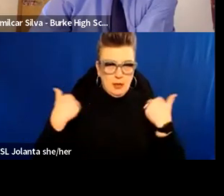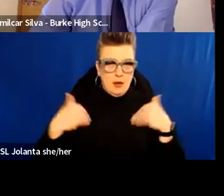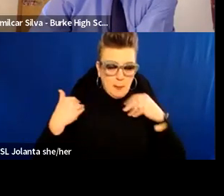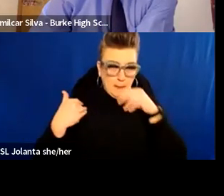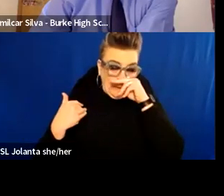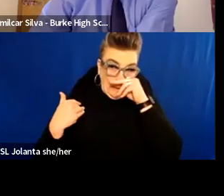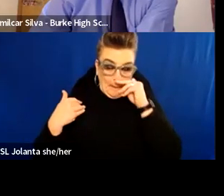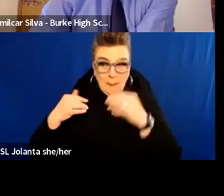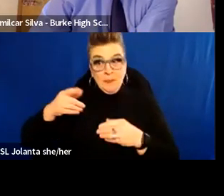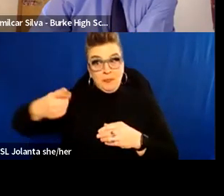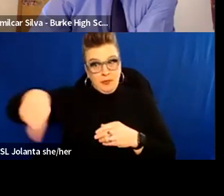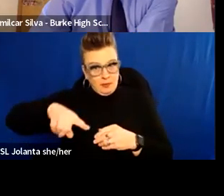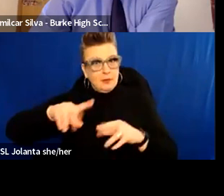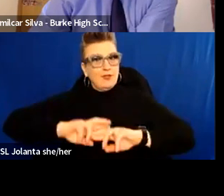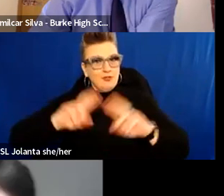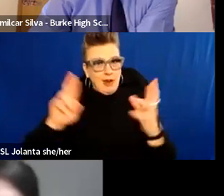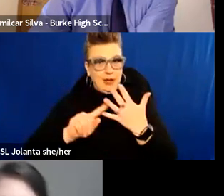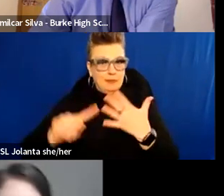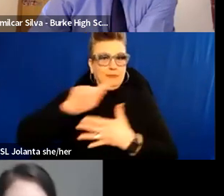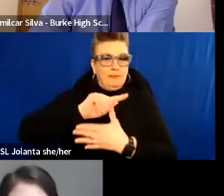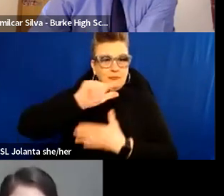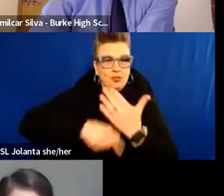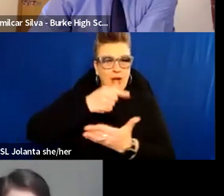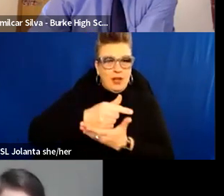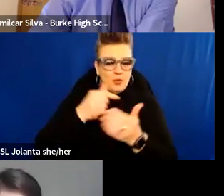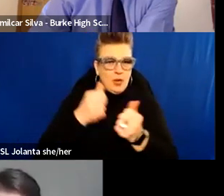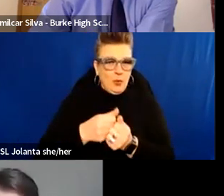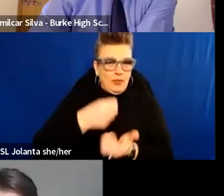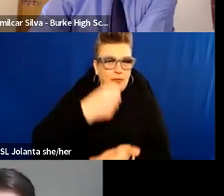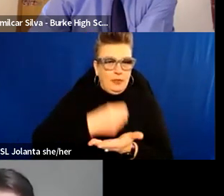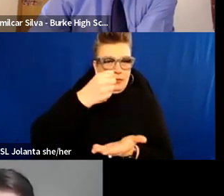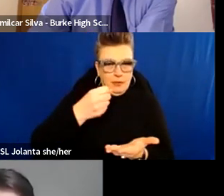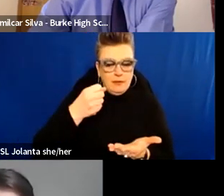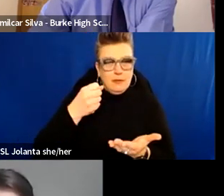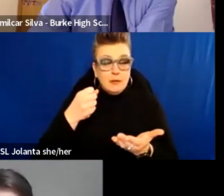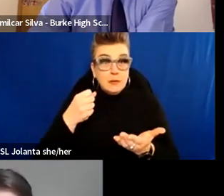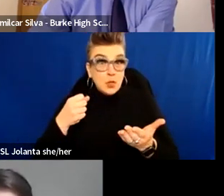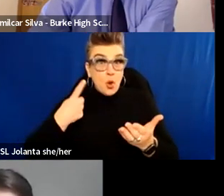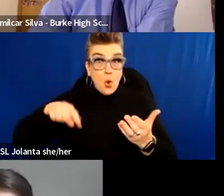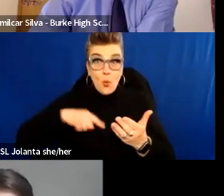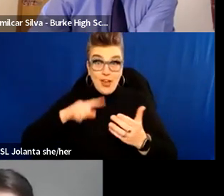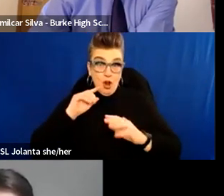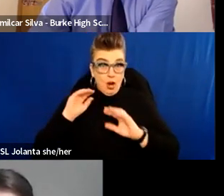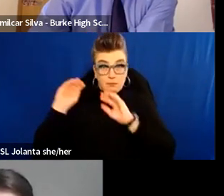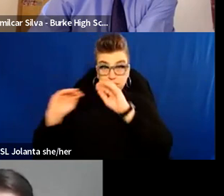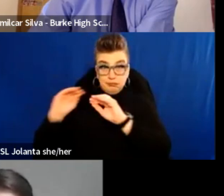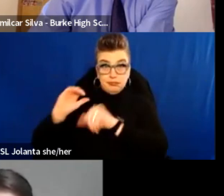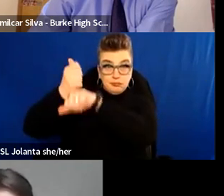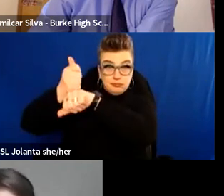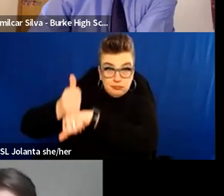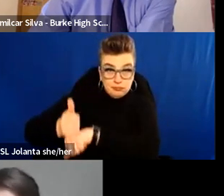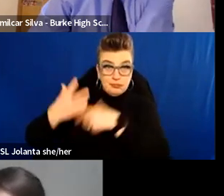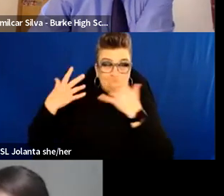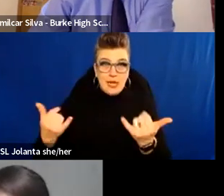graduate with the sale of buy literacy so i think the conditions are being put in place to really significantly increase those numbers but we're not there yet at an